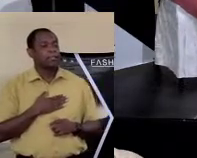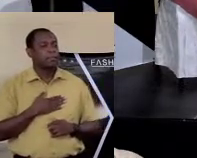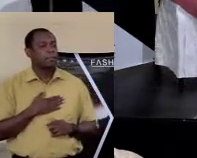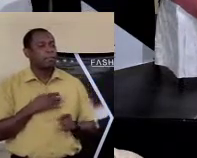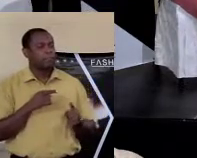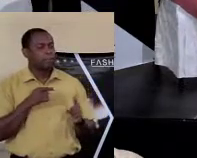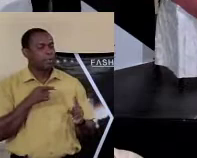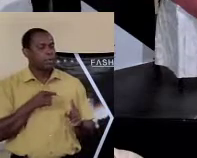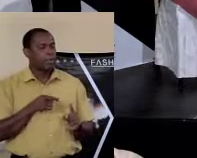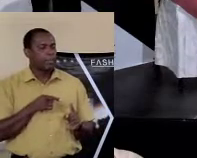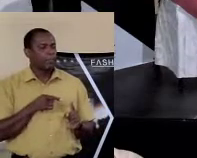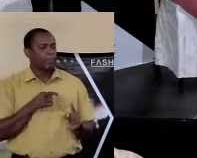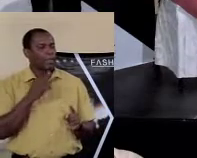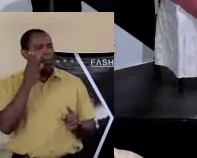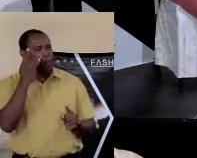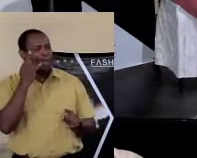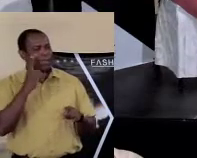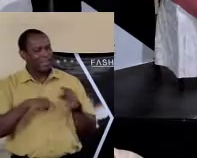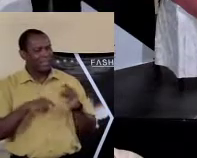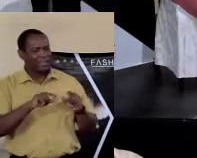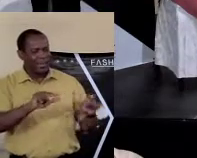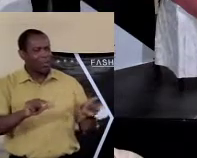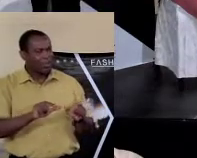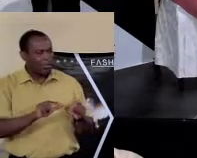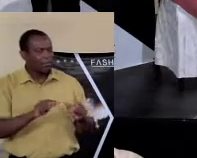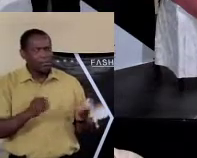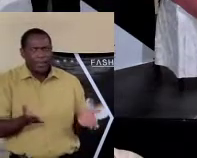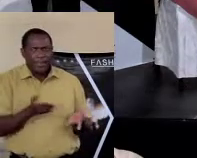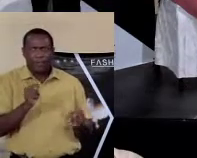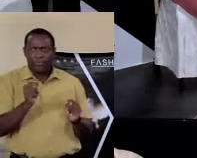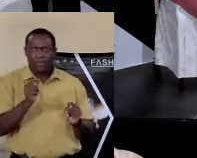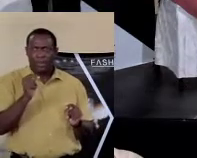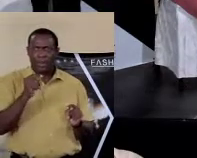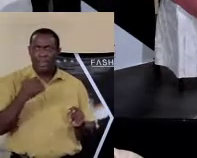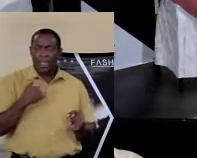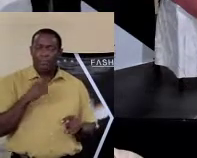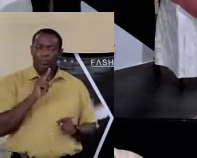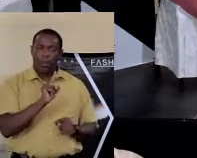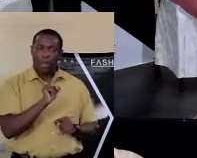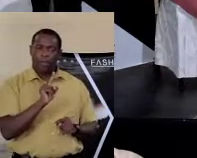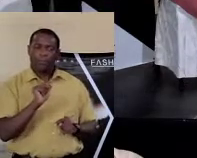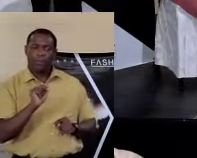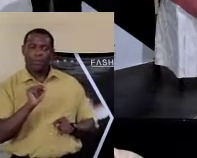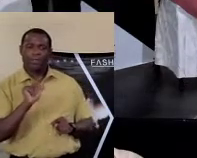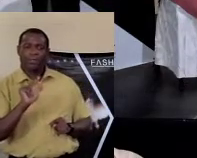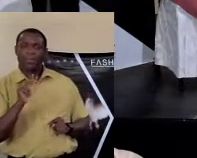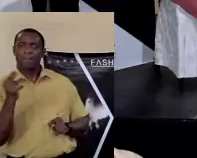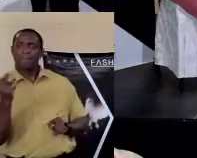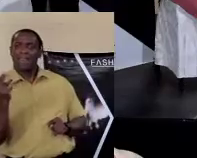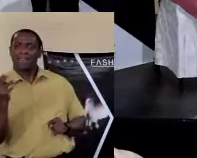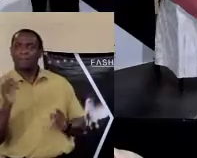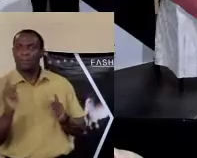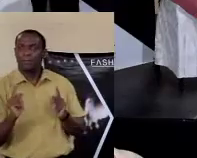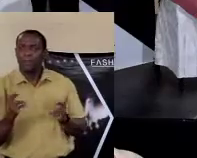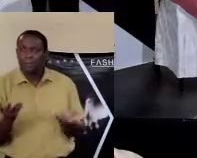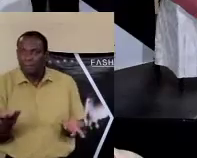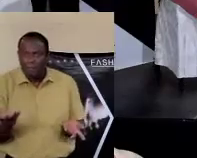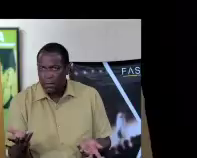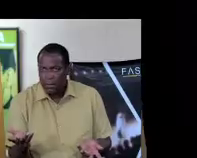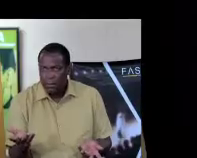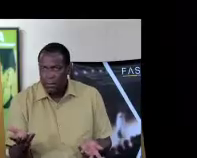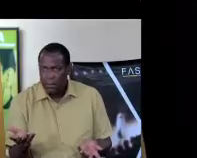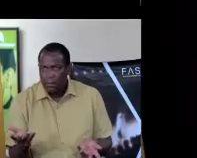it be local? Because we have 1.3 million people, 1.4 by the last consensus, right? People